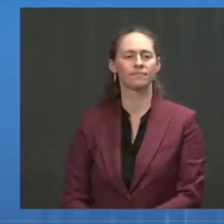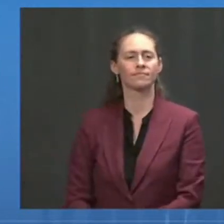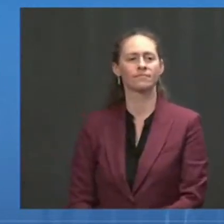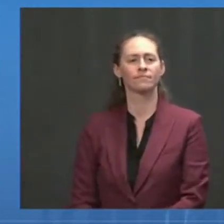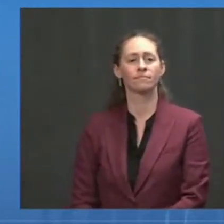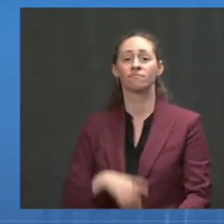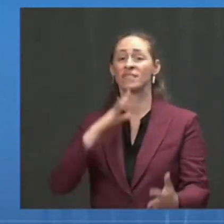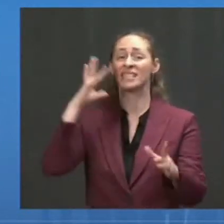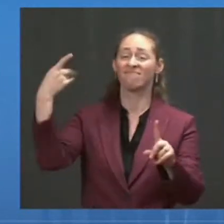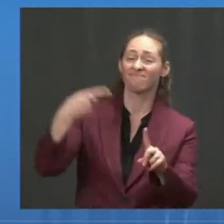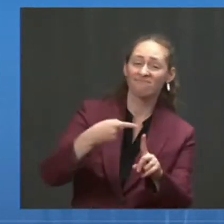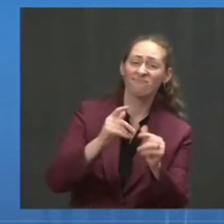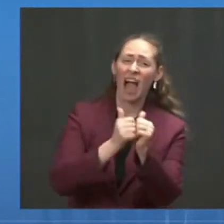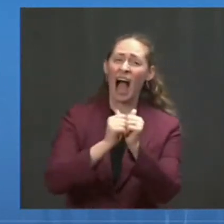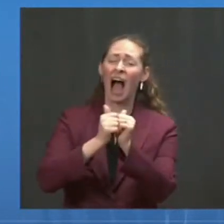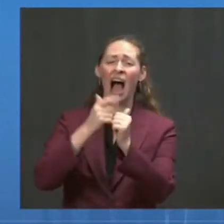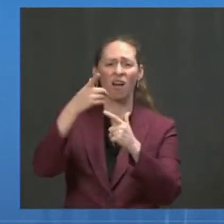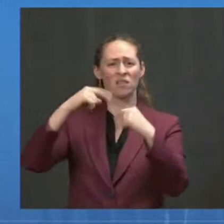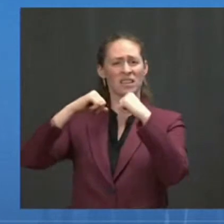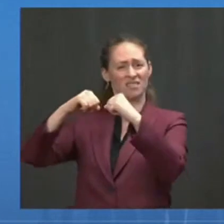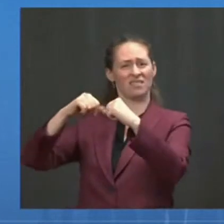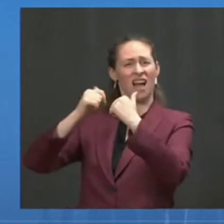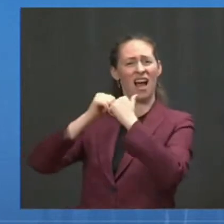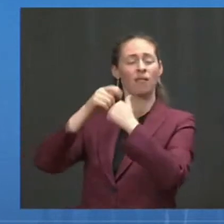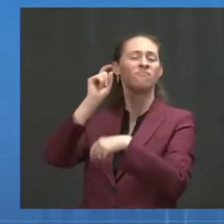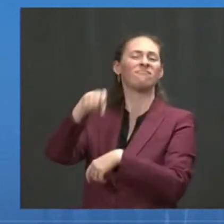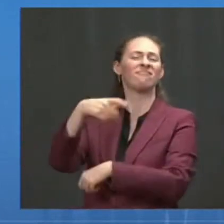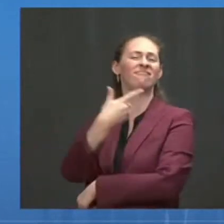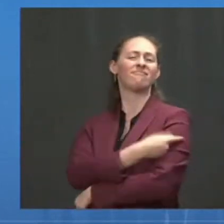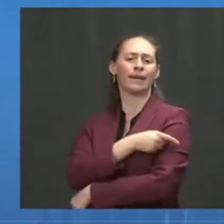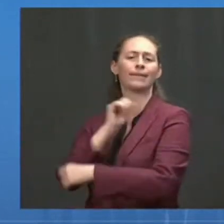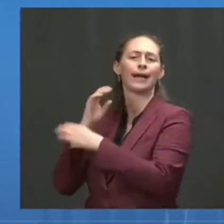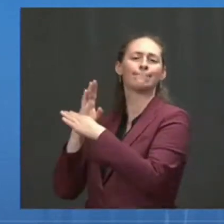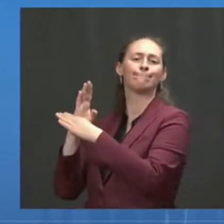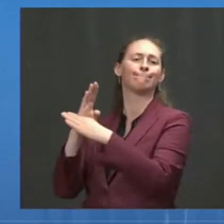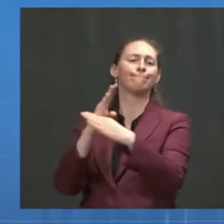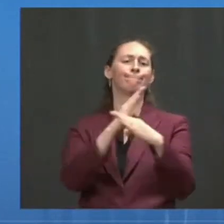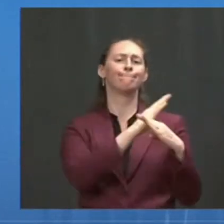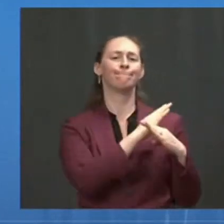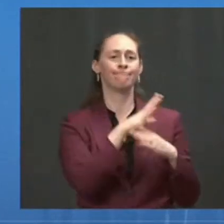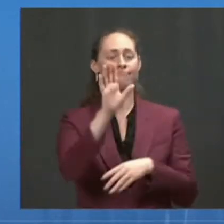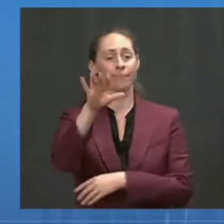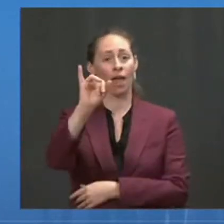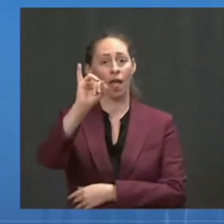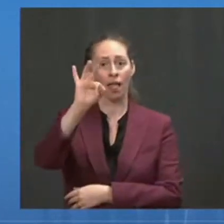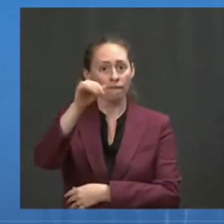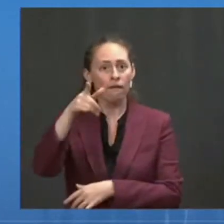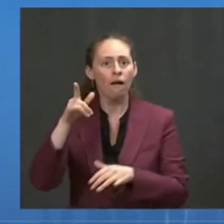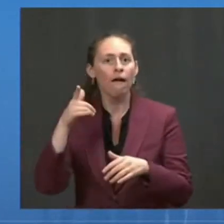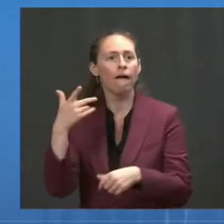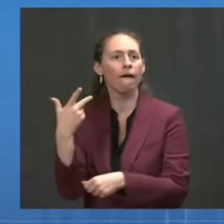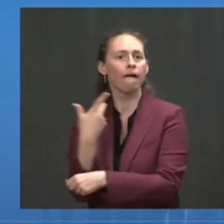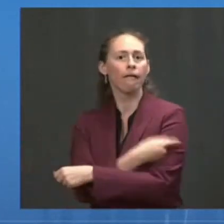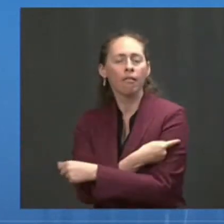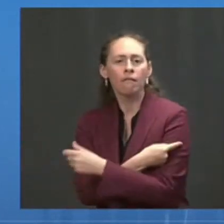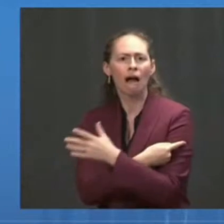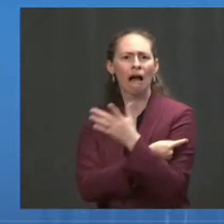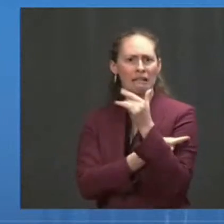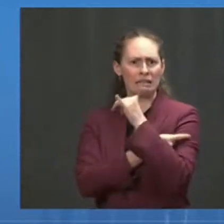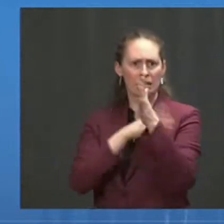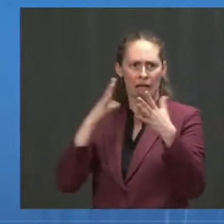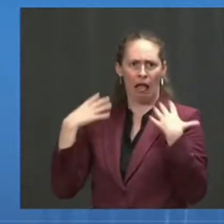is to get fully vaccinated. But if you get COVID-19 and you're at high risk, I want to assure you about